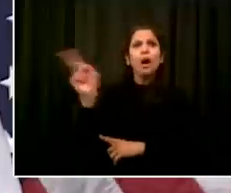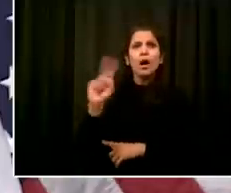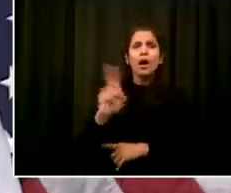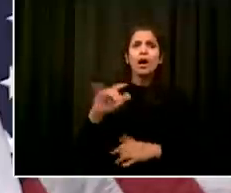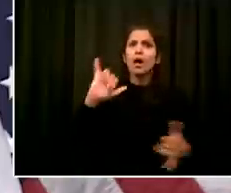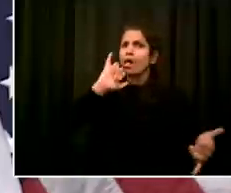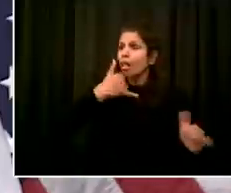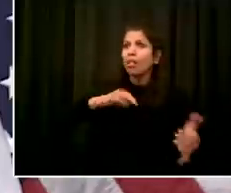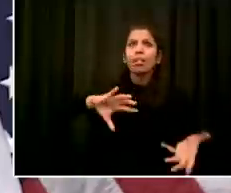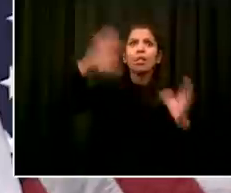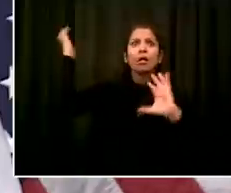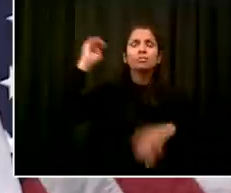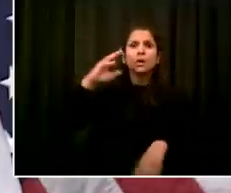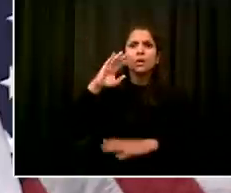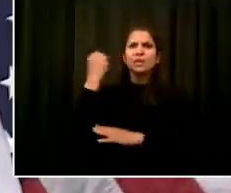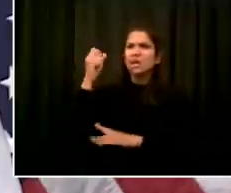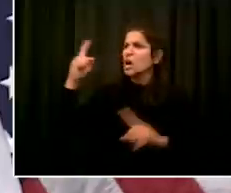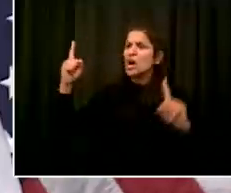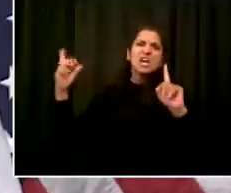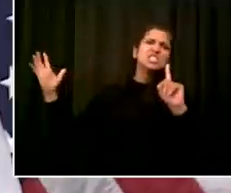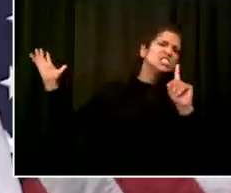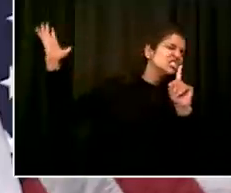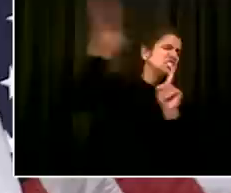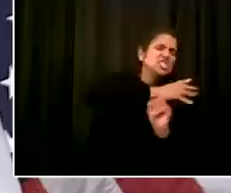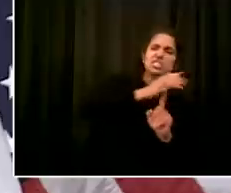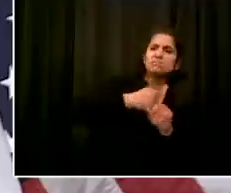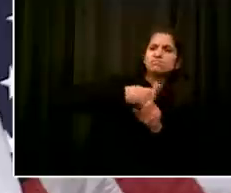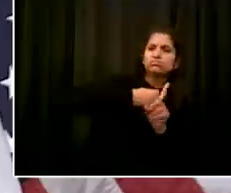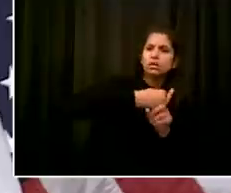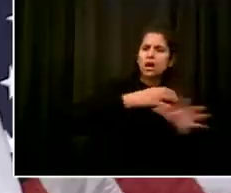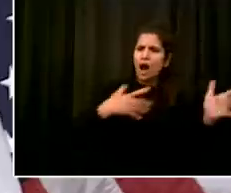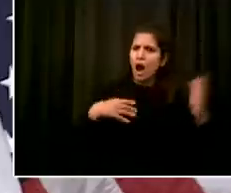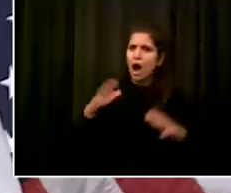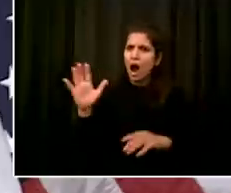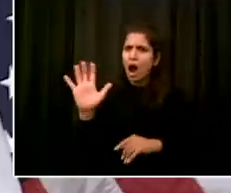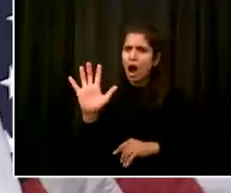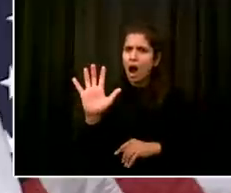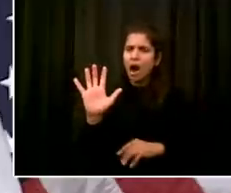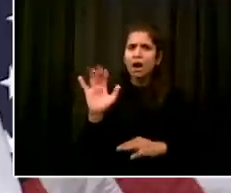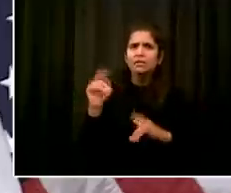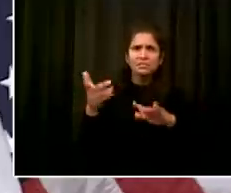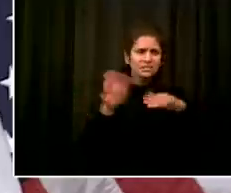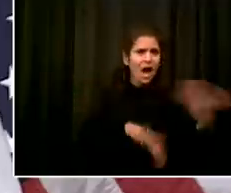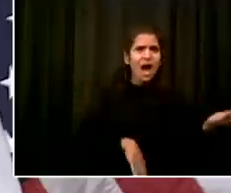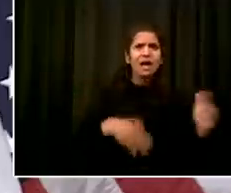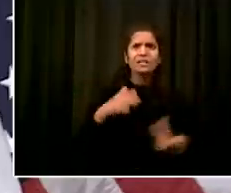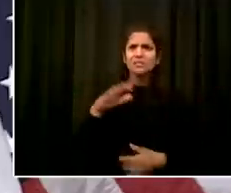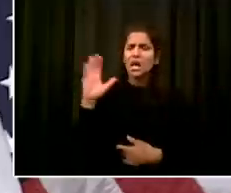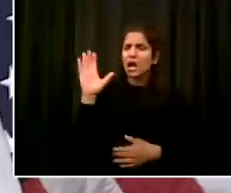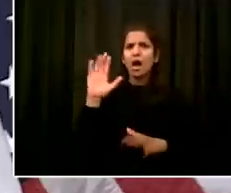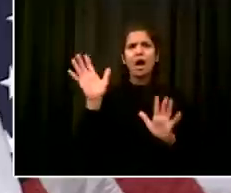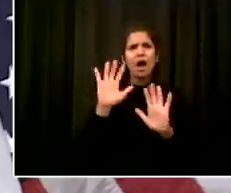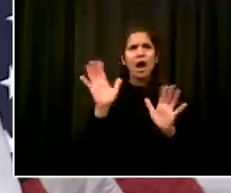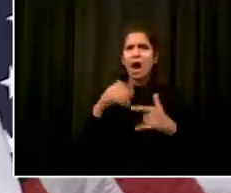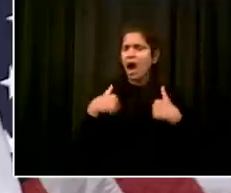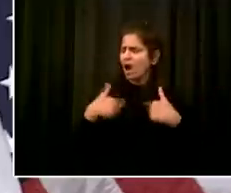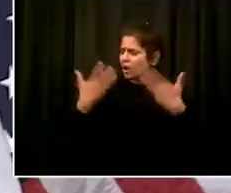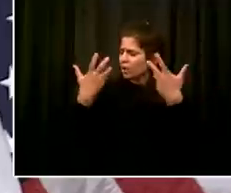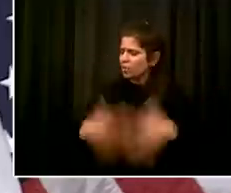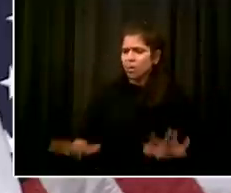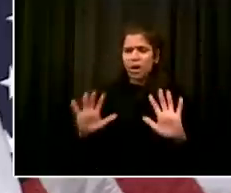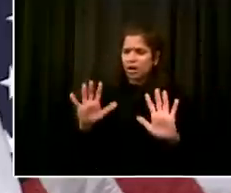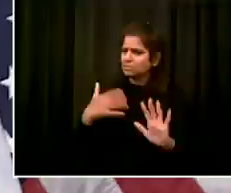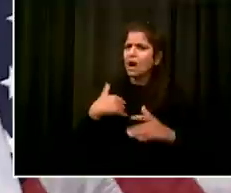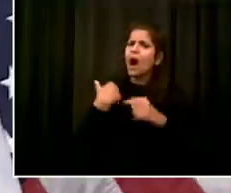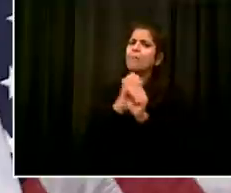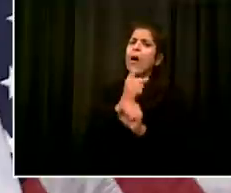was not easy. I saw all the things being thrown at our officers that put their safety in danger. I saw the attacks on our officers